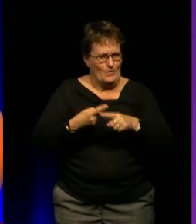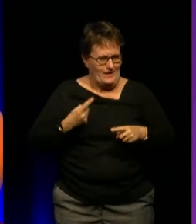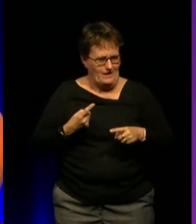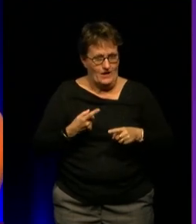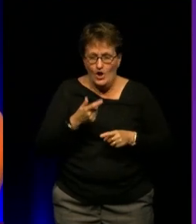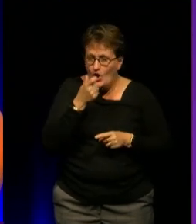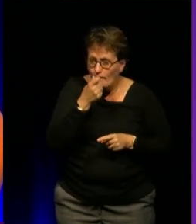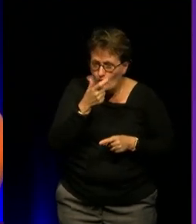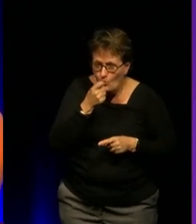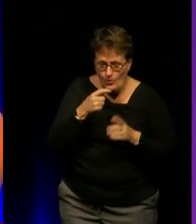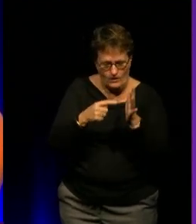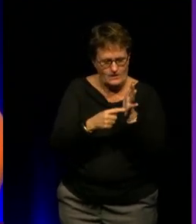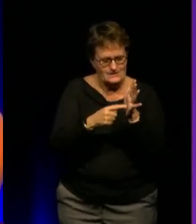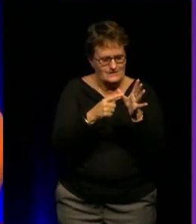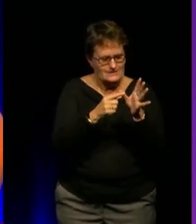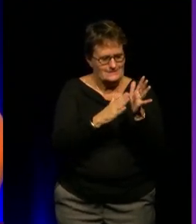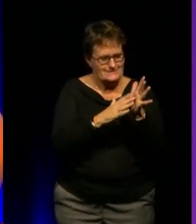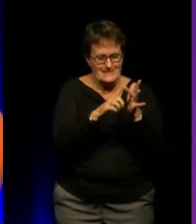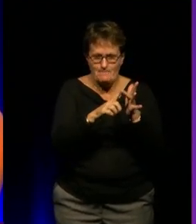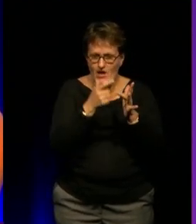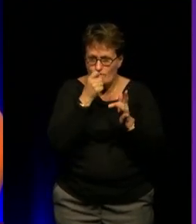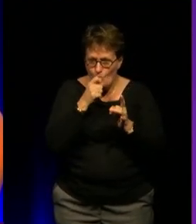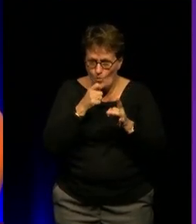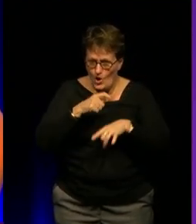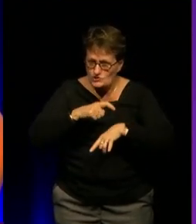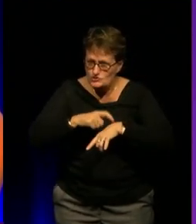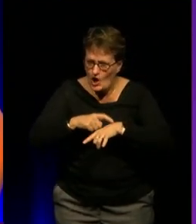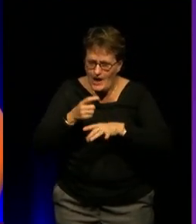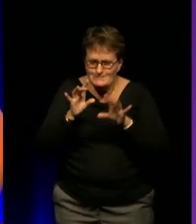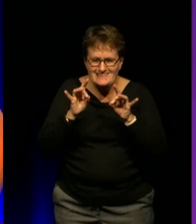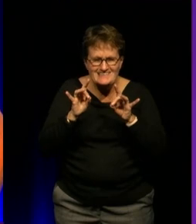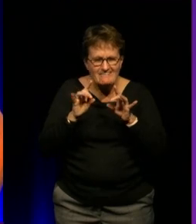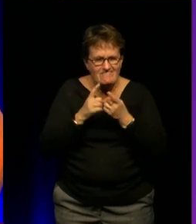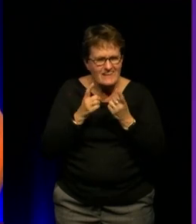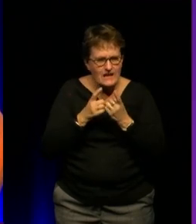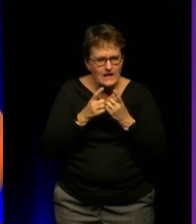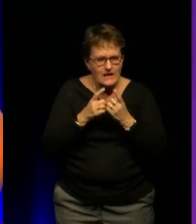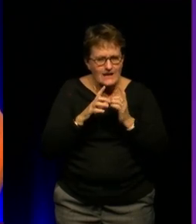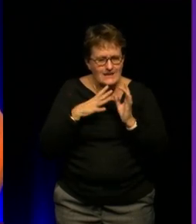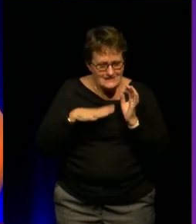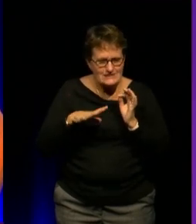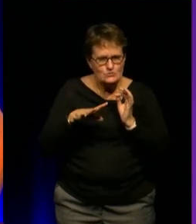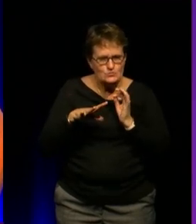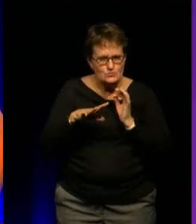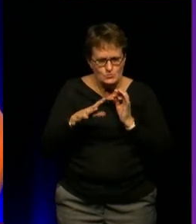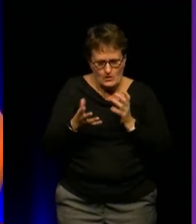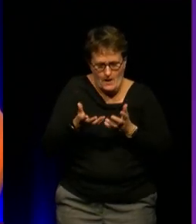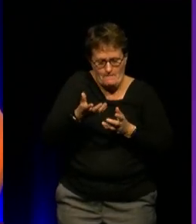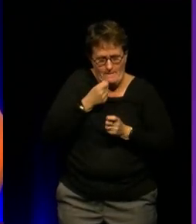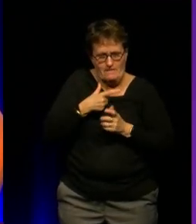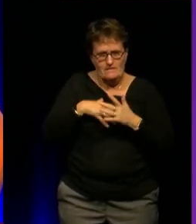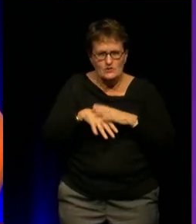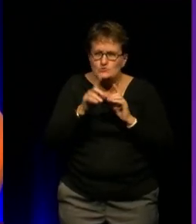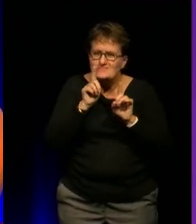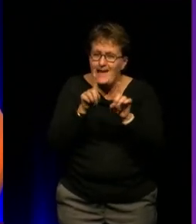authorized in the US and Australia for treatment, they're time-sensitive things. A little bit like people will want to get Zavirax put on their cold sores.